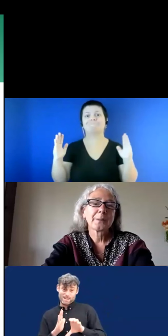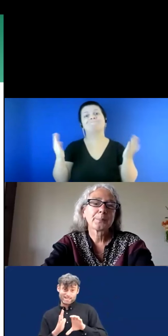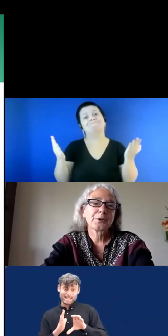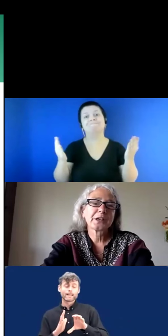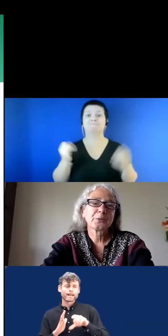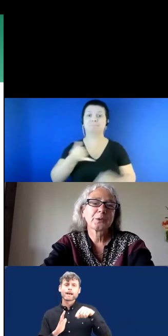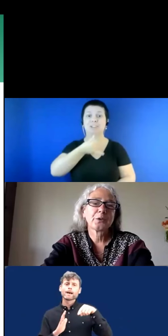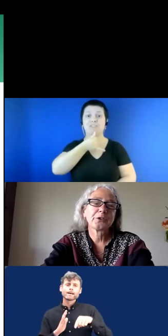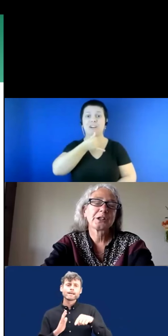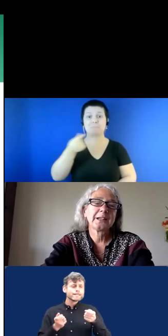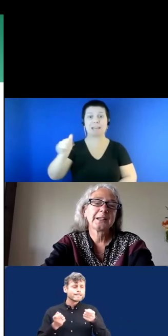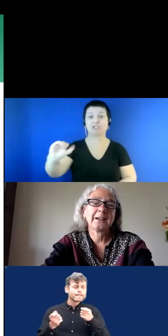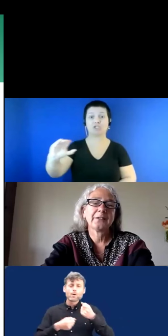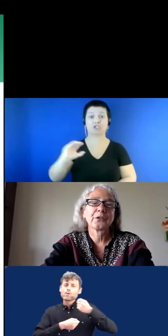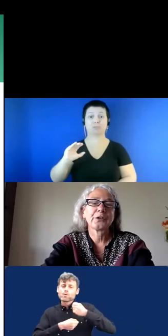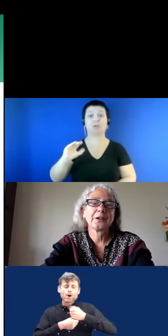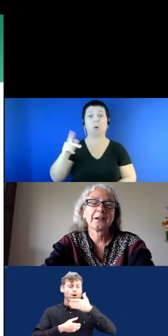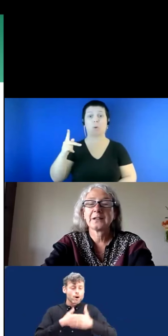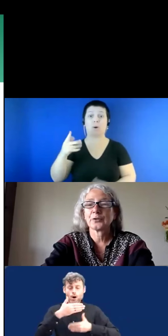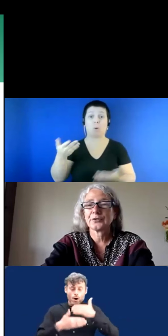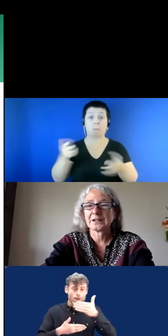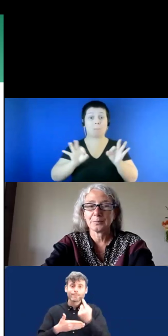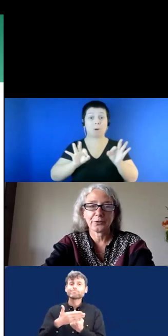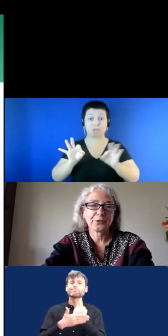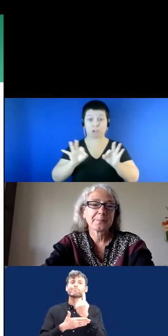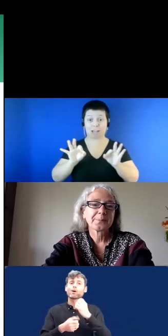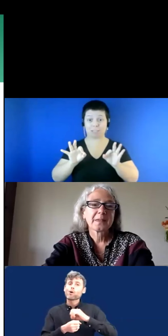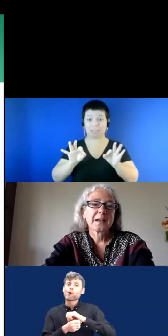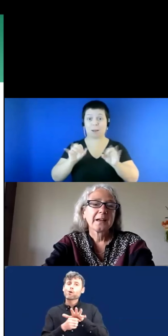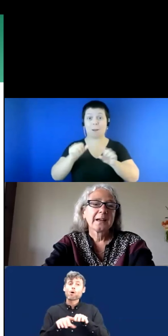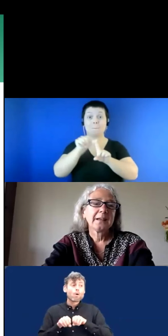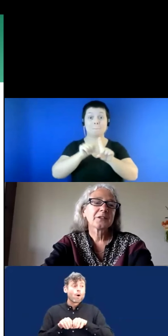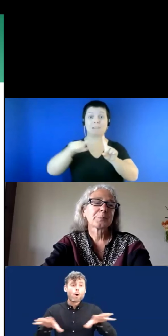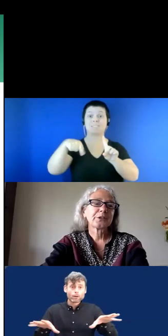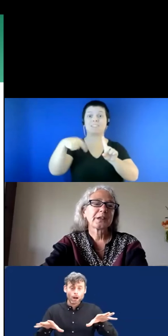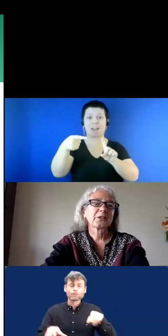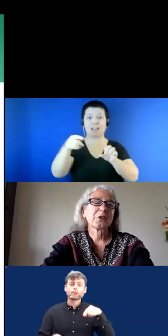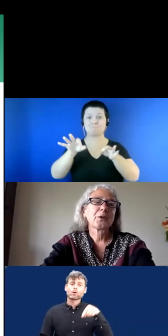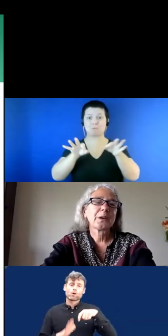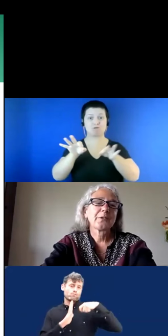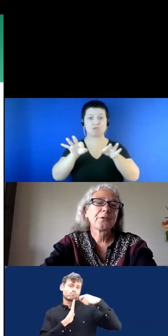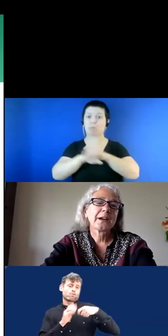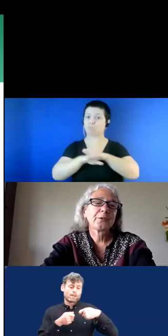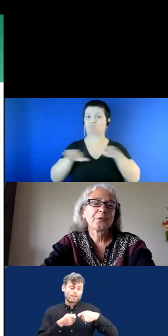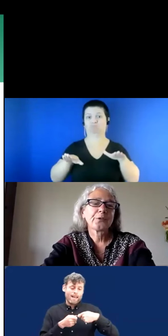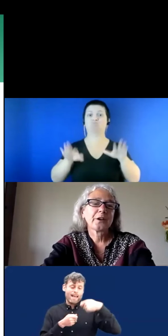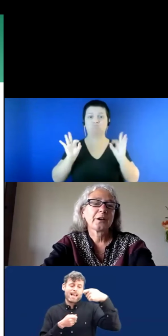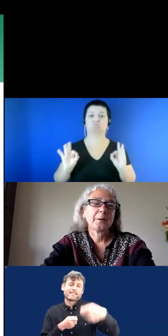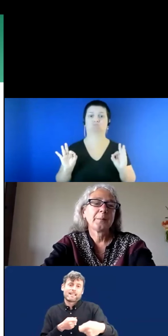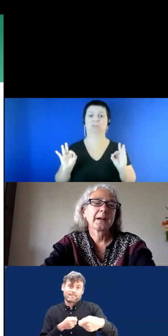So our project will officially end at the end of next month. In this project we have